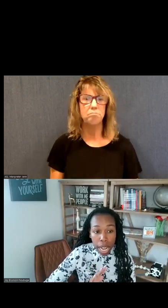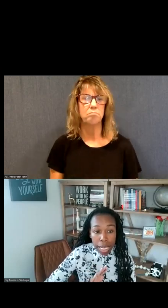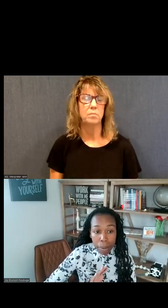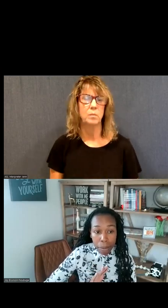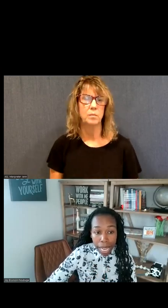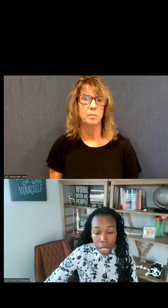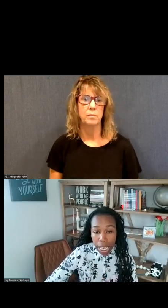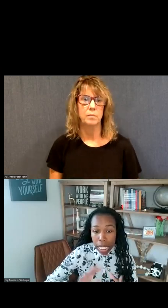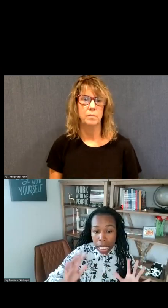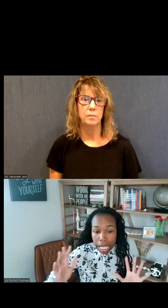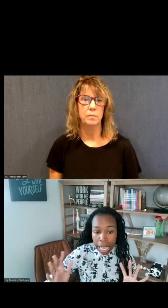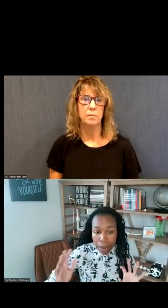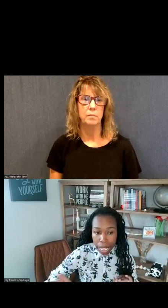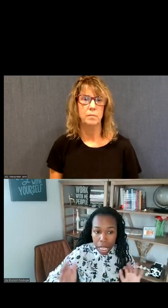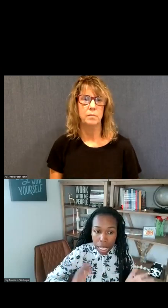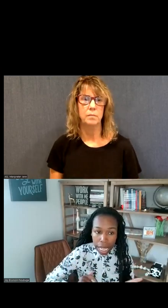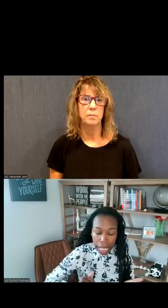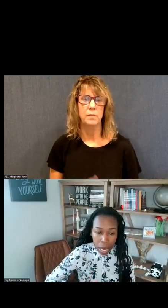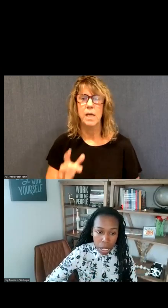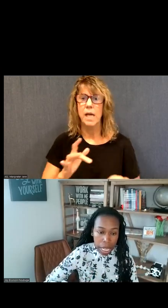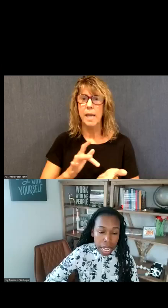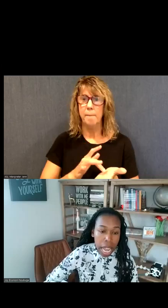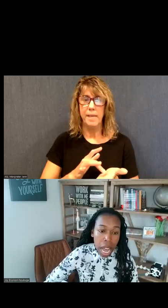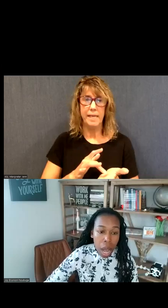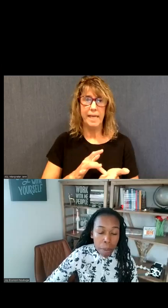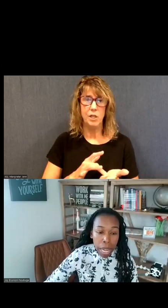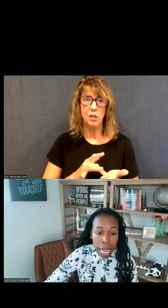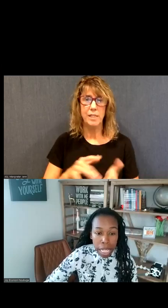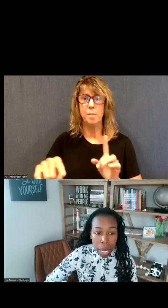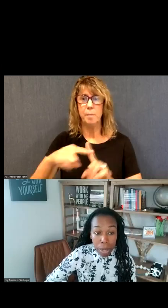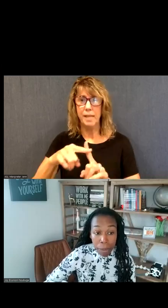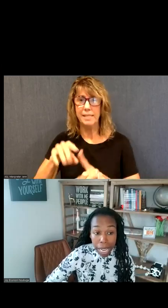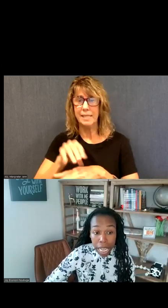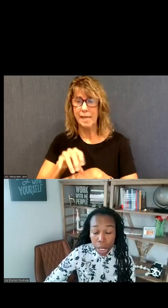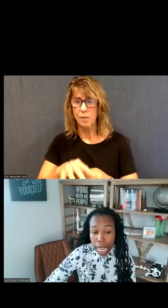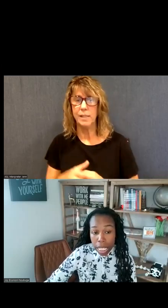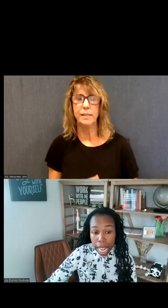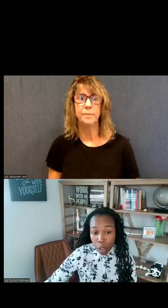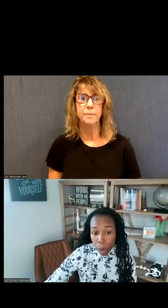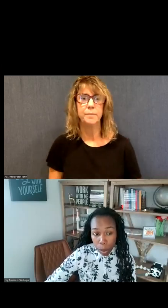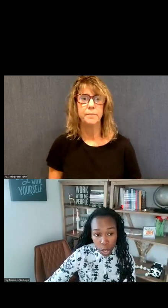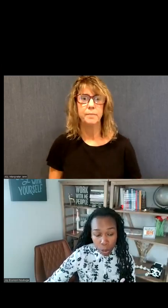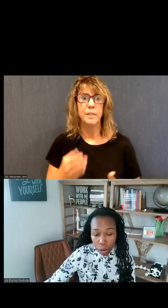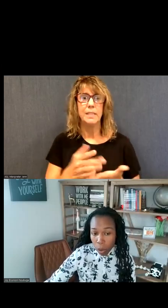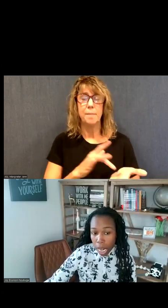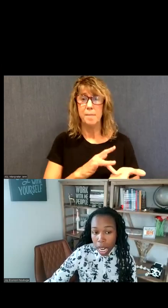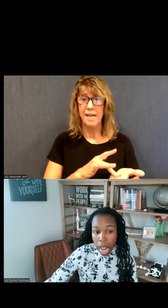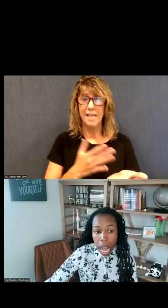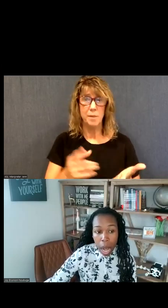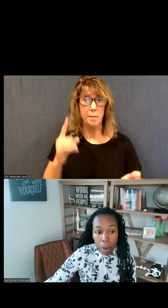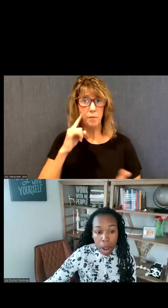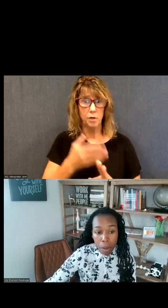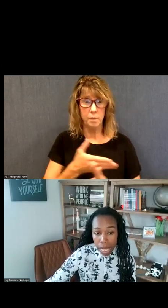So it's medications, like I said, medications and counseling. Some of the medications that you probably heard